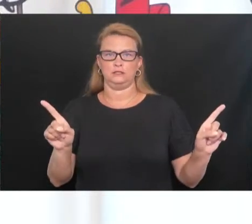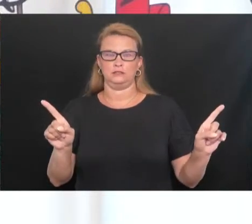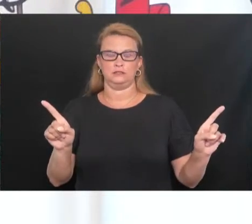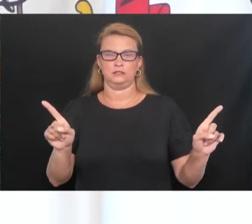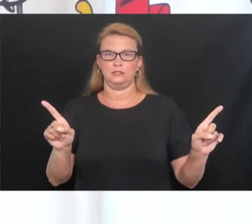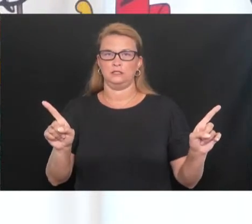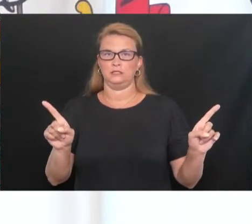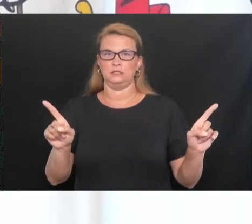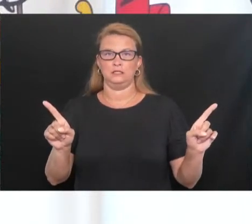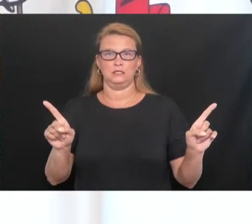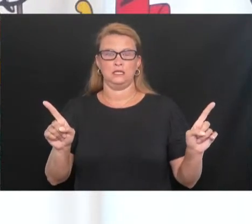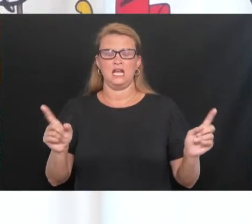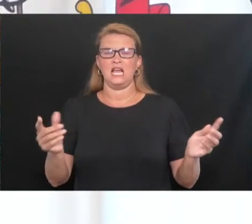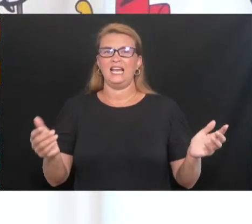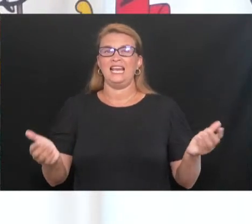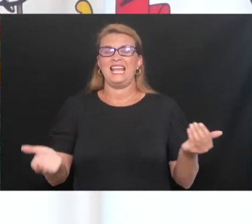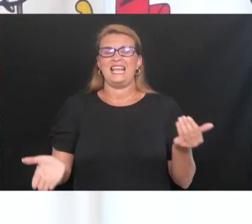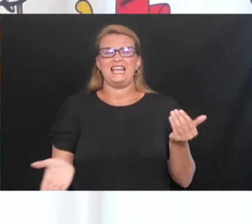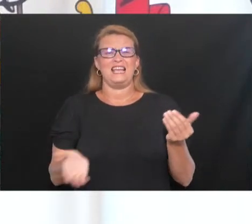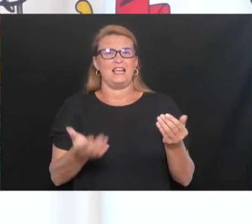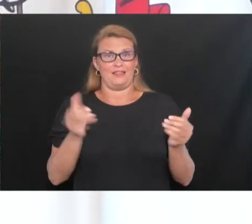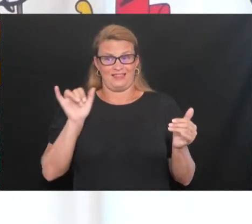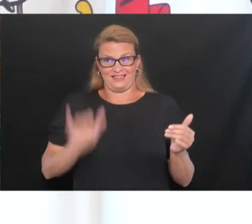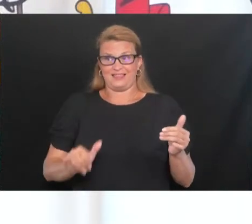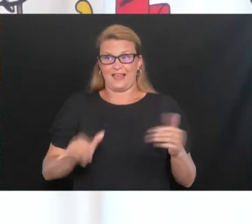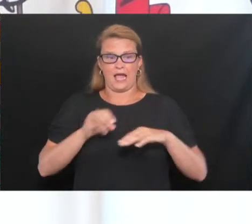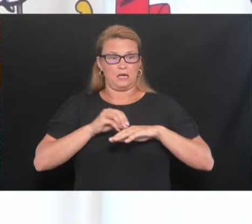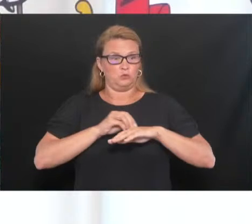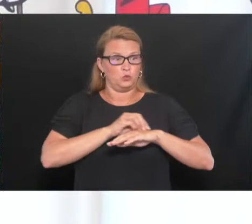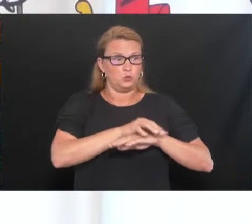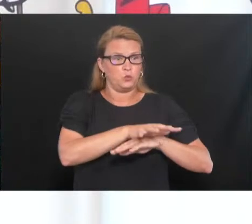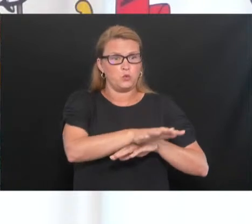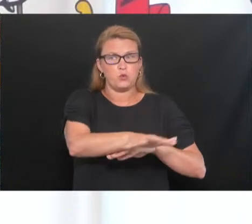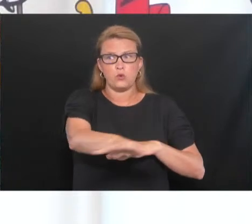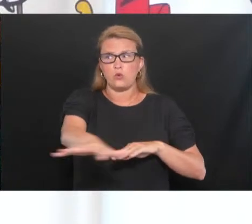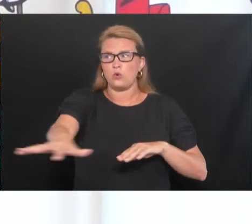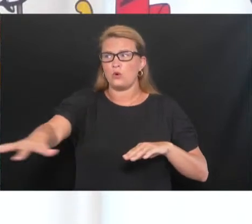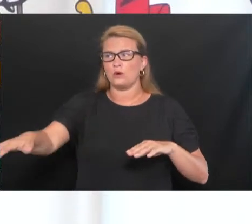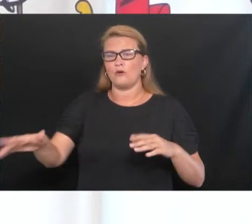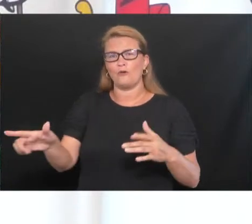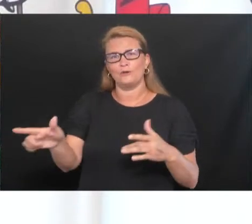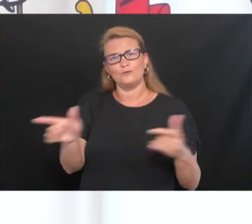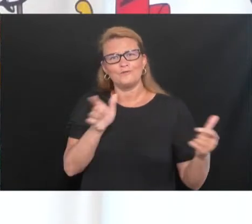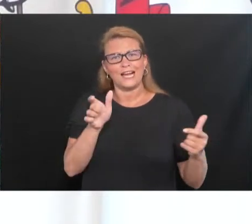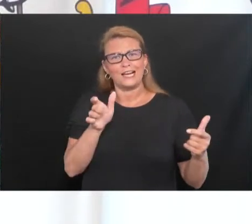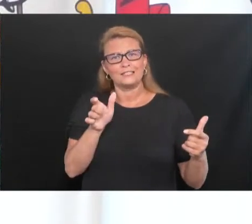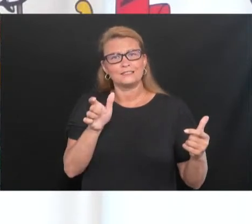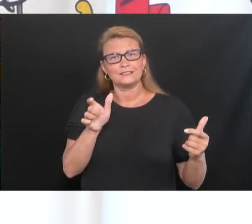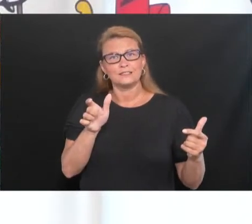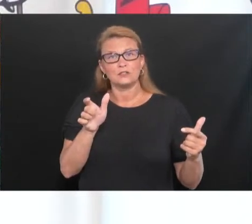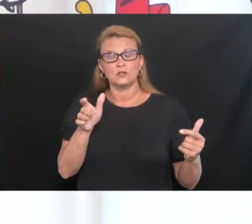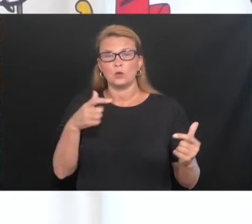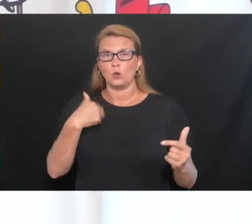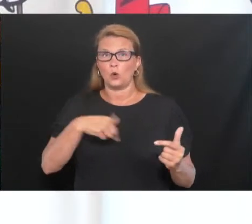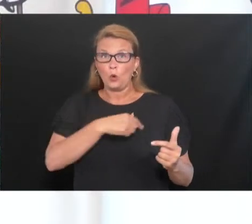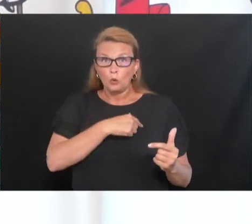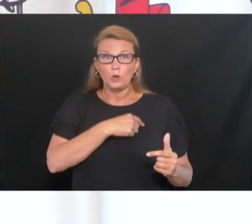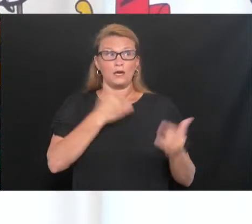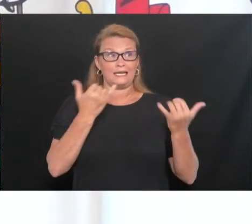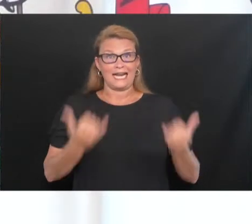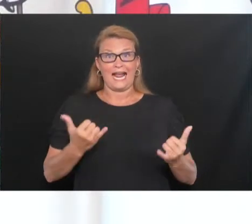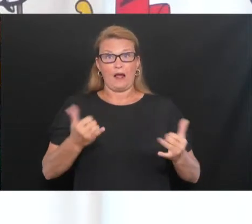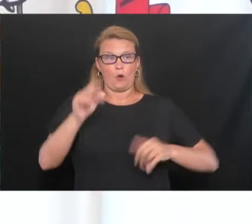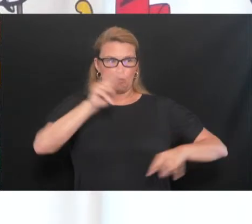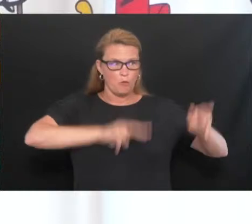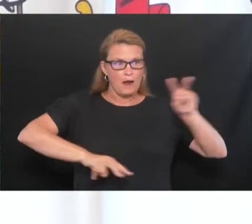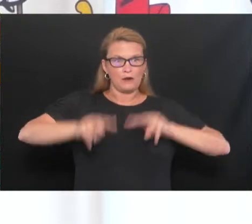much, much more contagious. And it is something that we absolutely are monitoring. We have done it